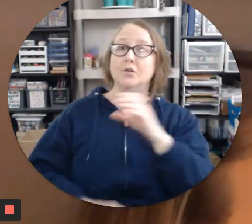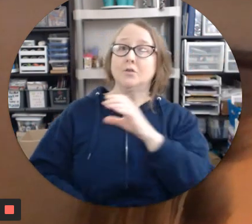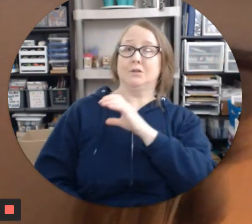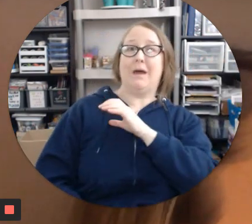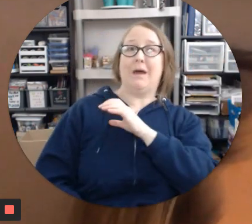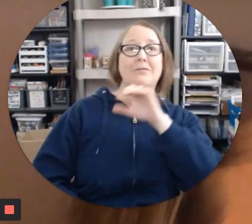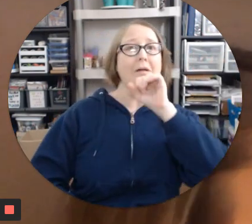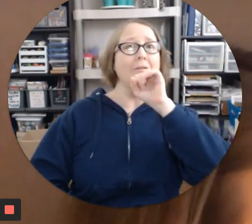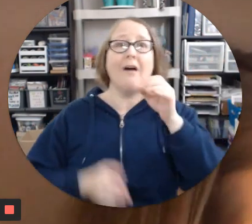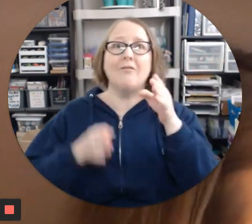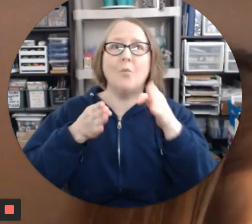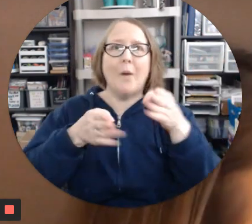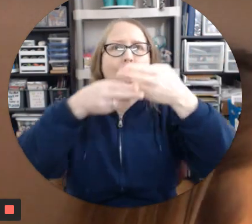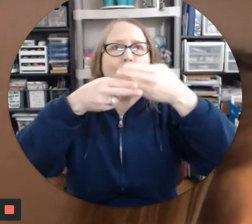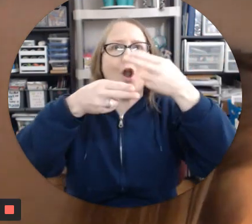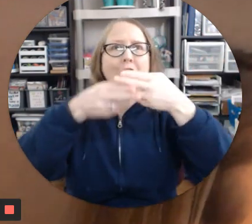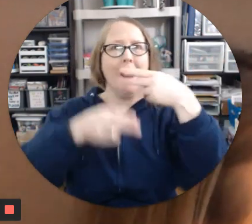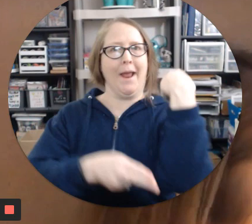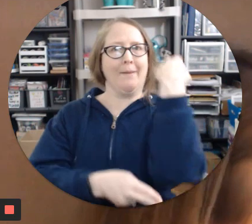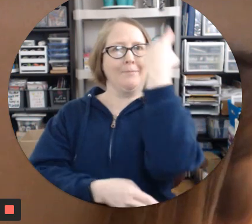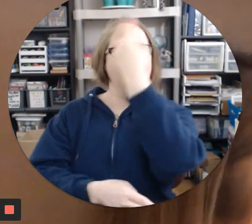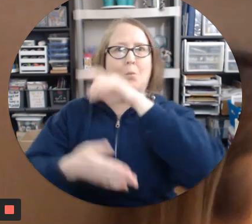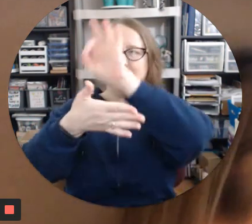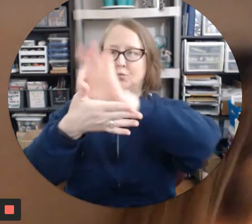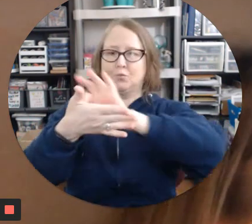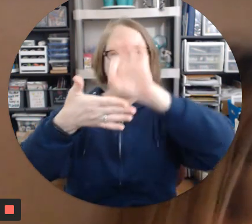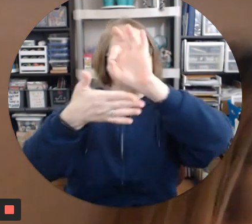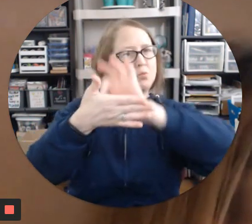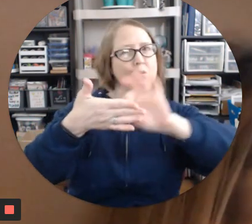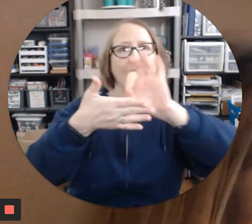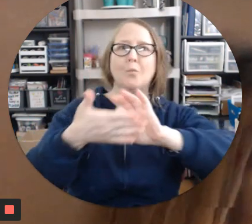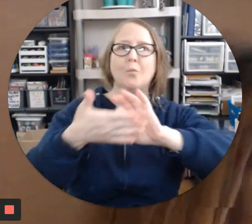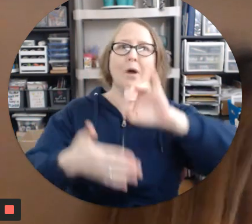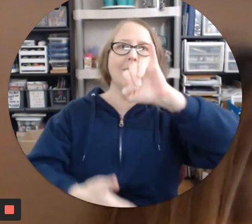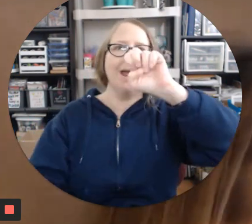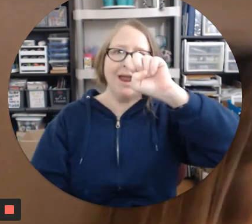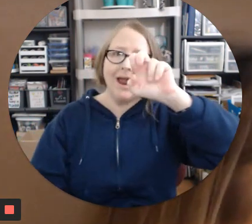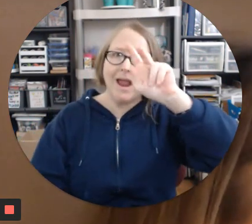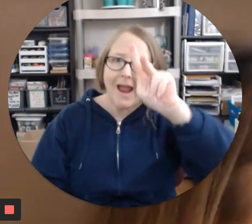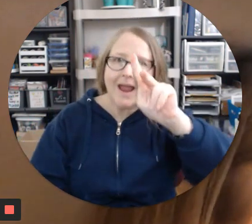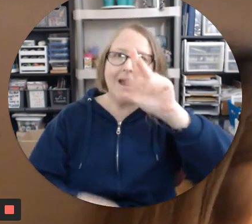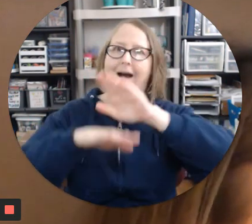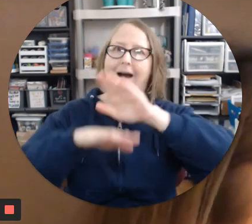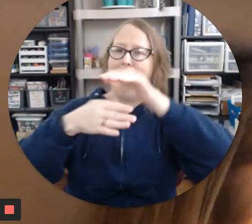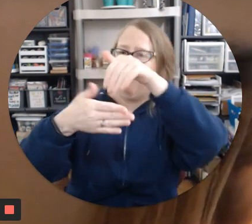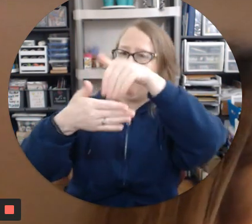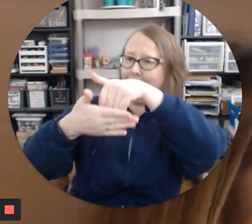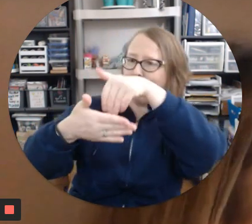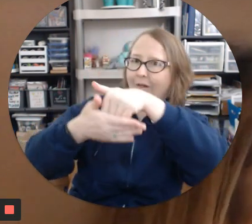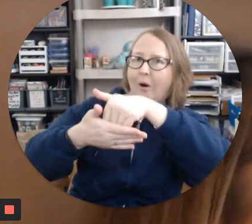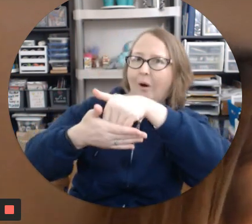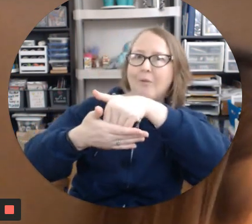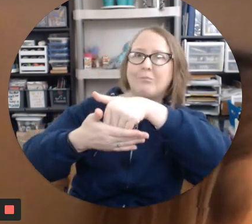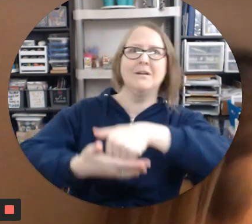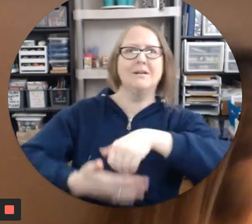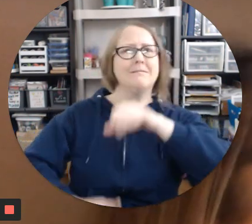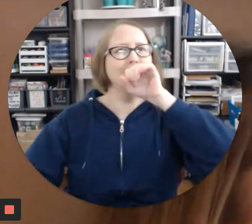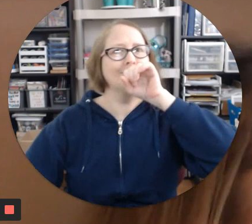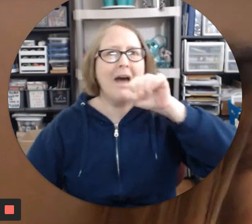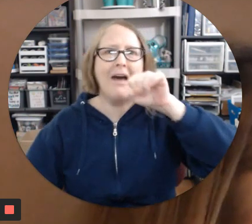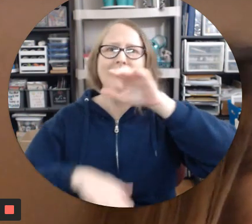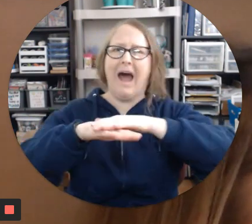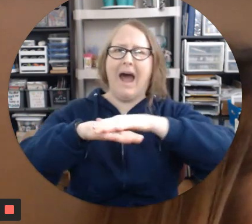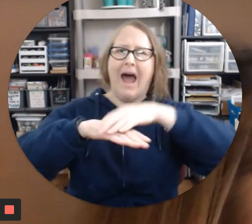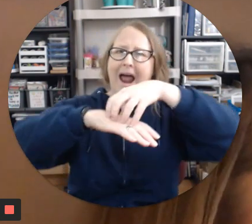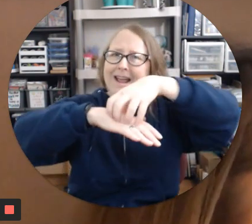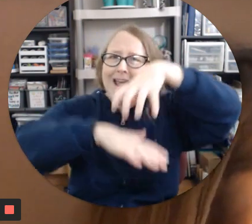loved the way her name looked when it was written with ink on an envelope. She loved the way it looked when it was written with icing on her birthday